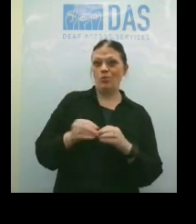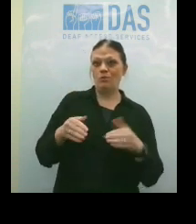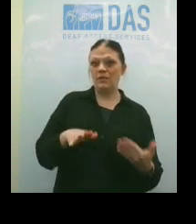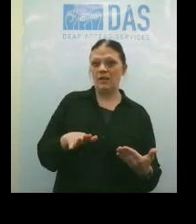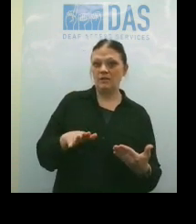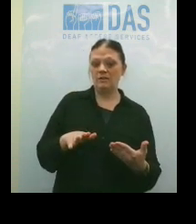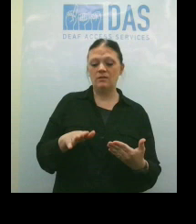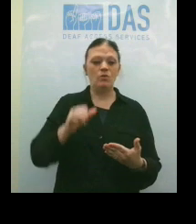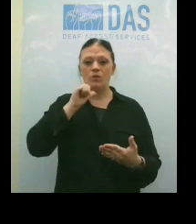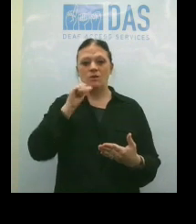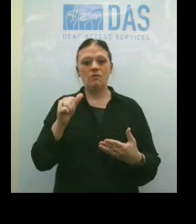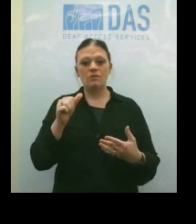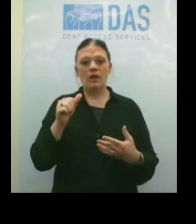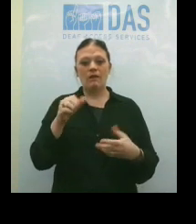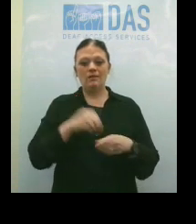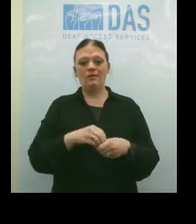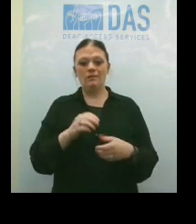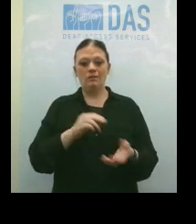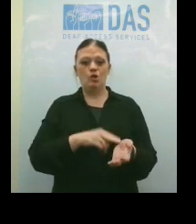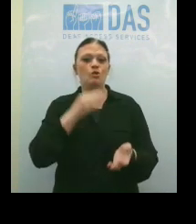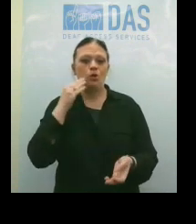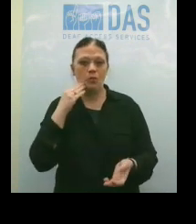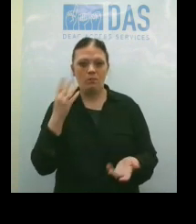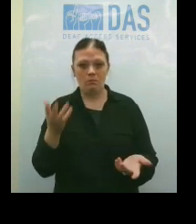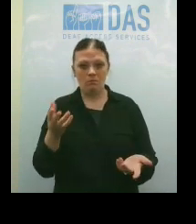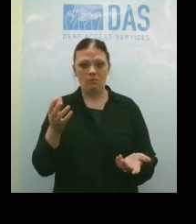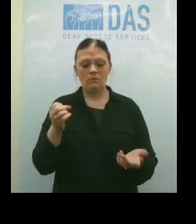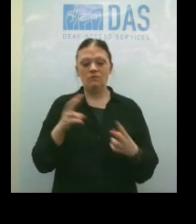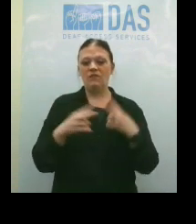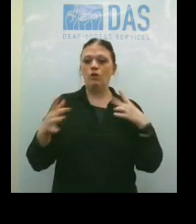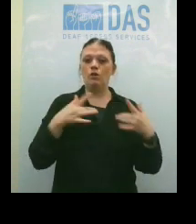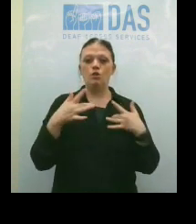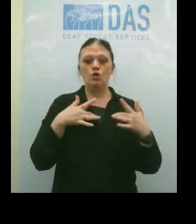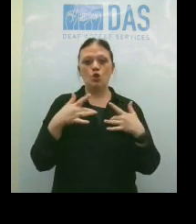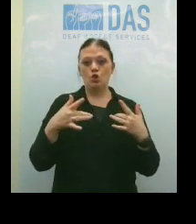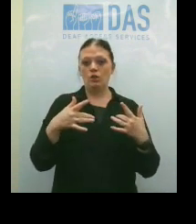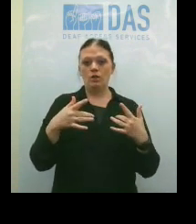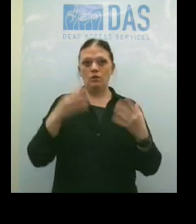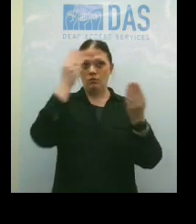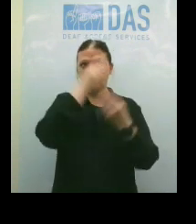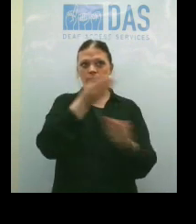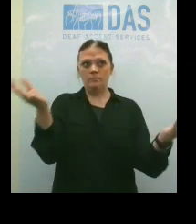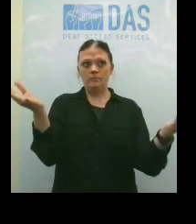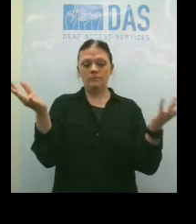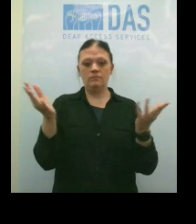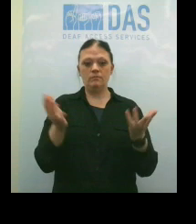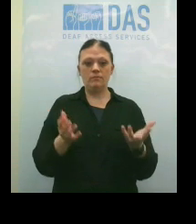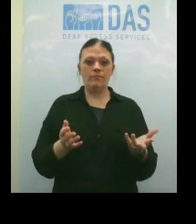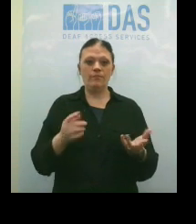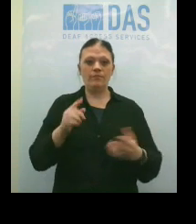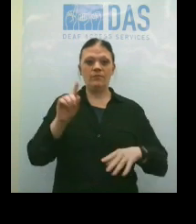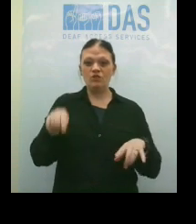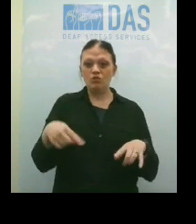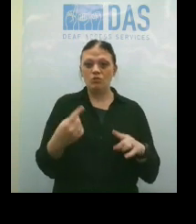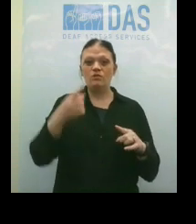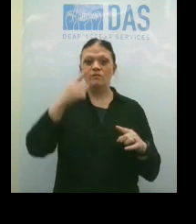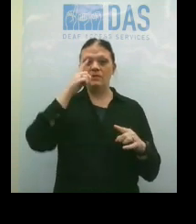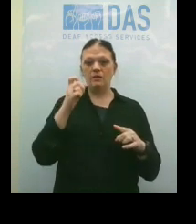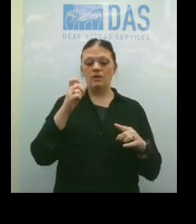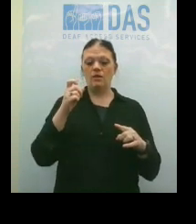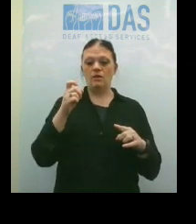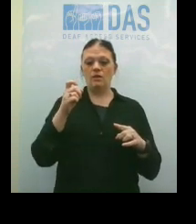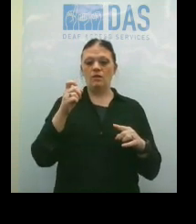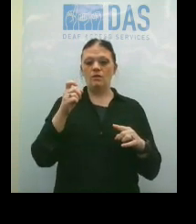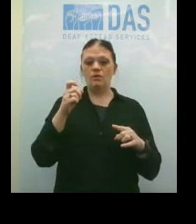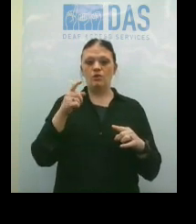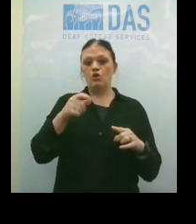lived outside of a nursing home. And so it is very concerning to us to get that message out that just because you don't live in a